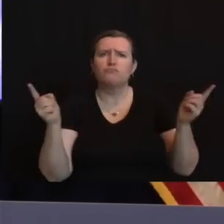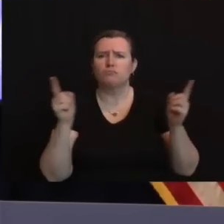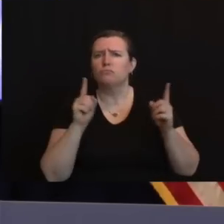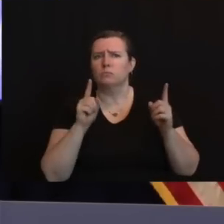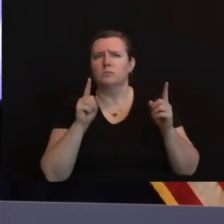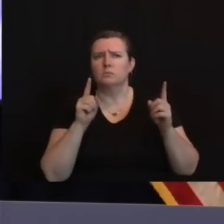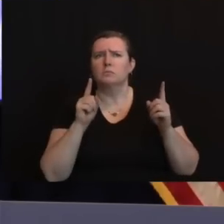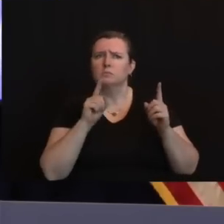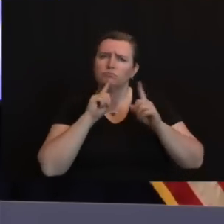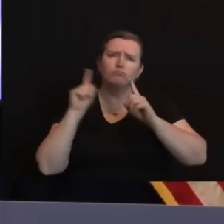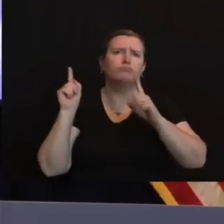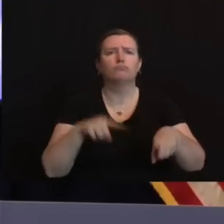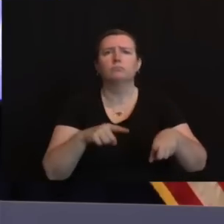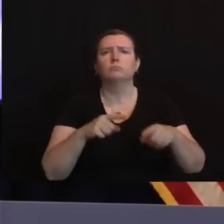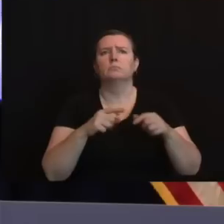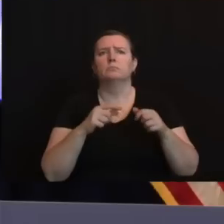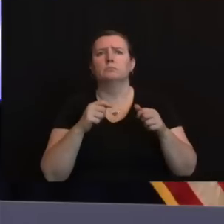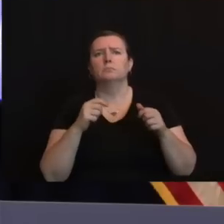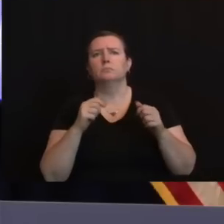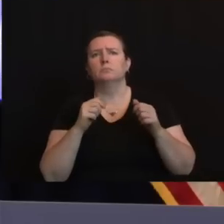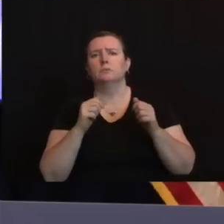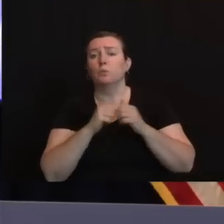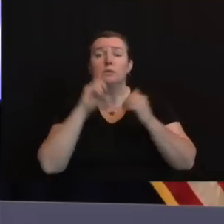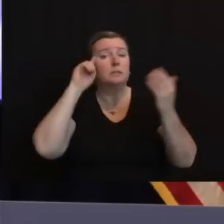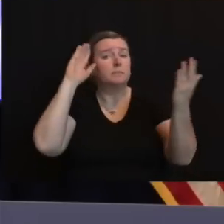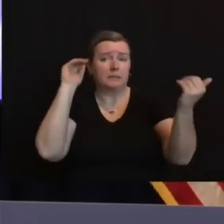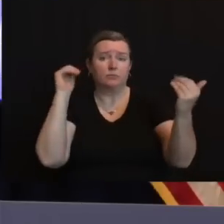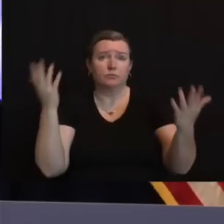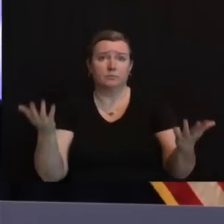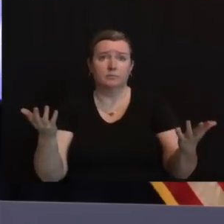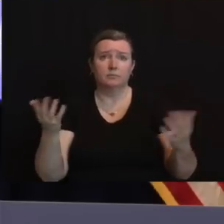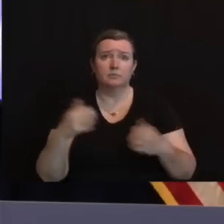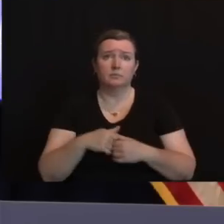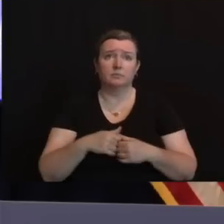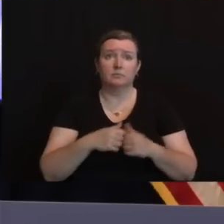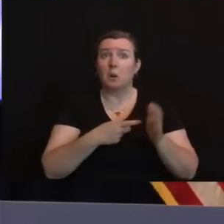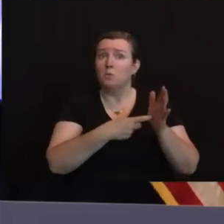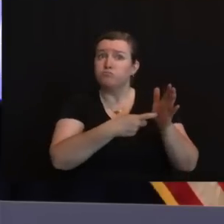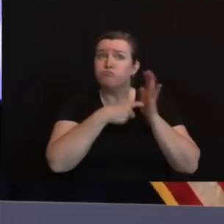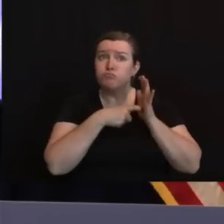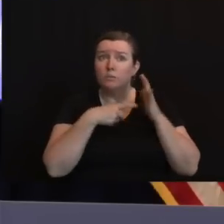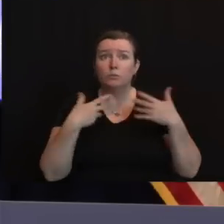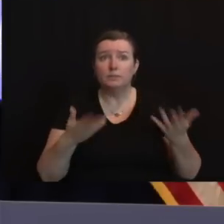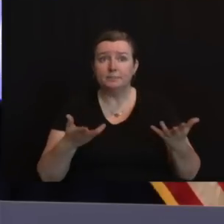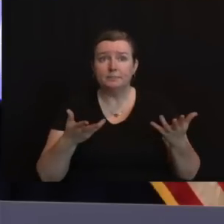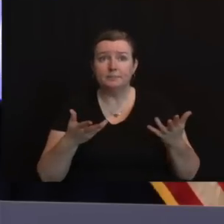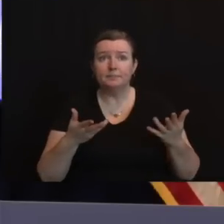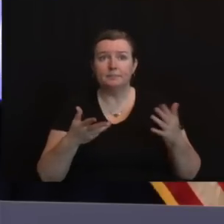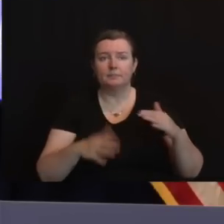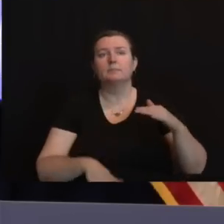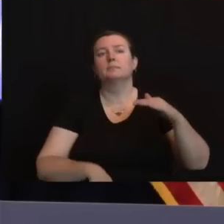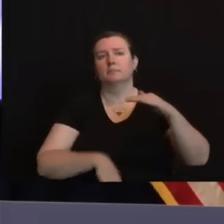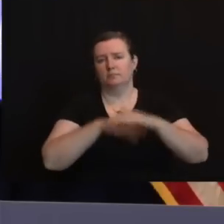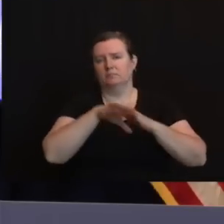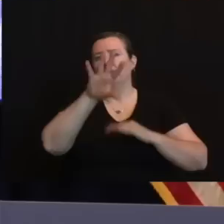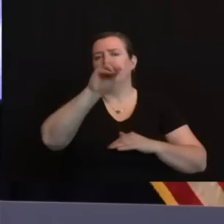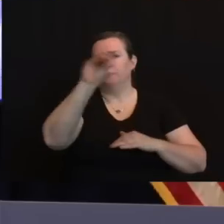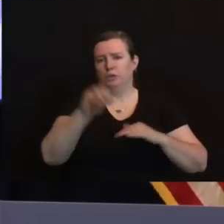and safety standards. Some of the requirements include limiting the occupancy to